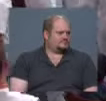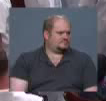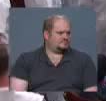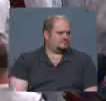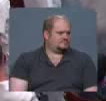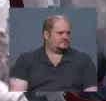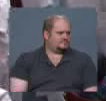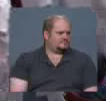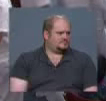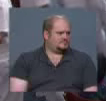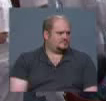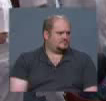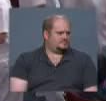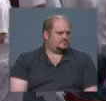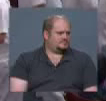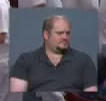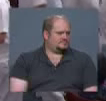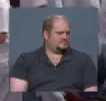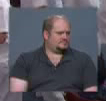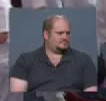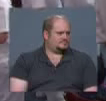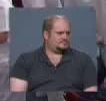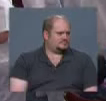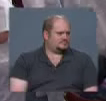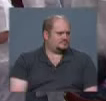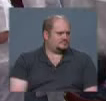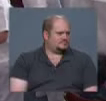How'd you like us facing forward or sideways?